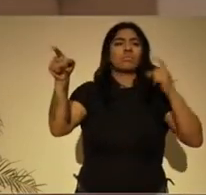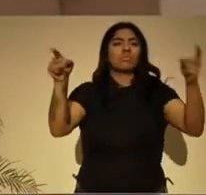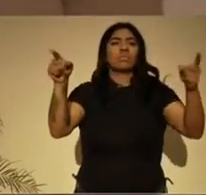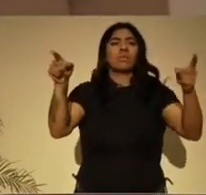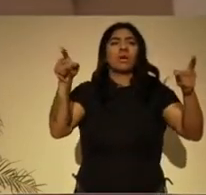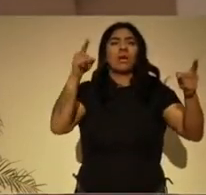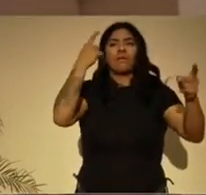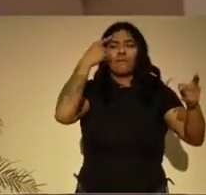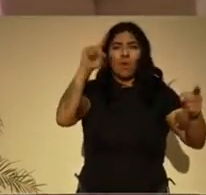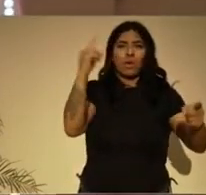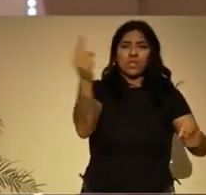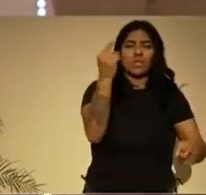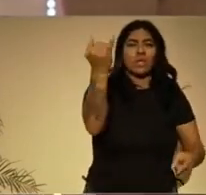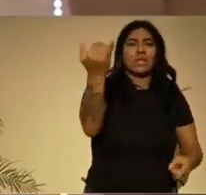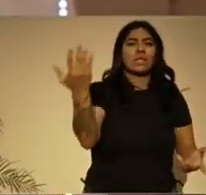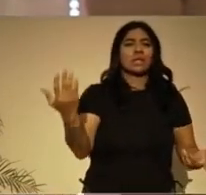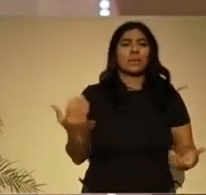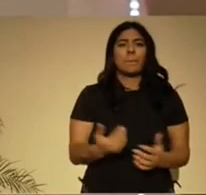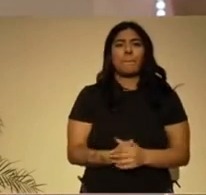for eternity.